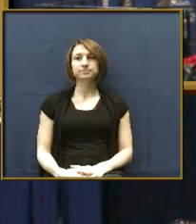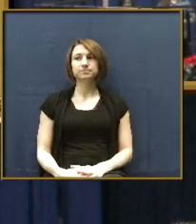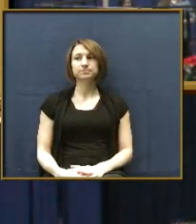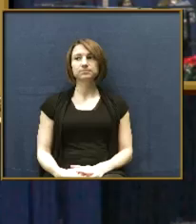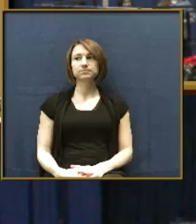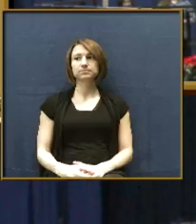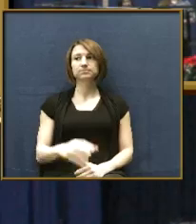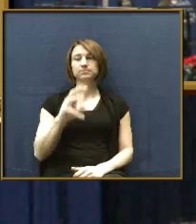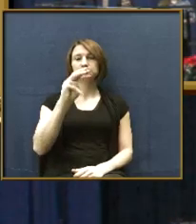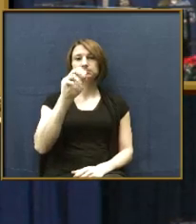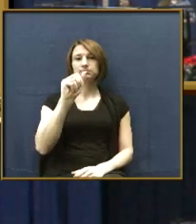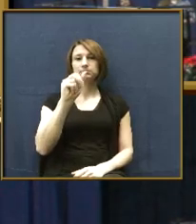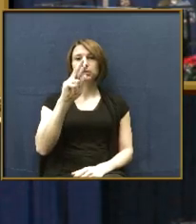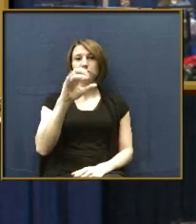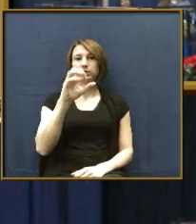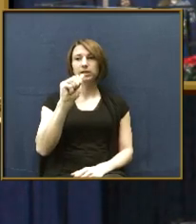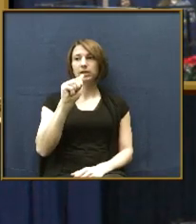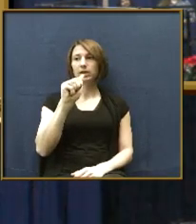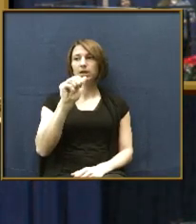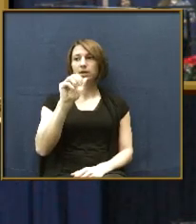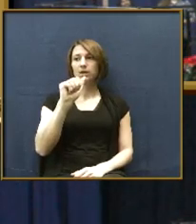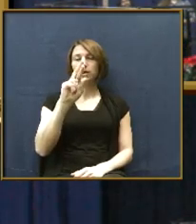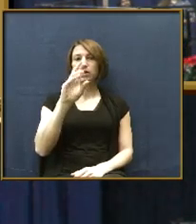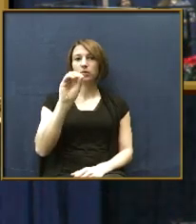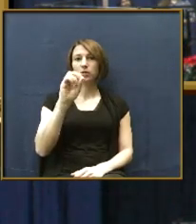Maria Luz Arrocha.